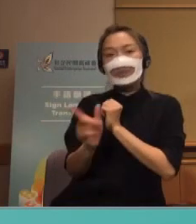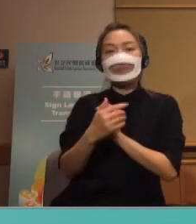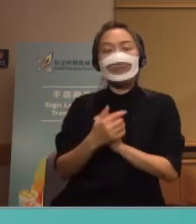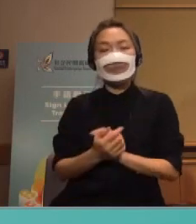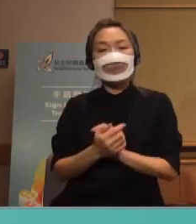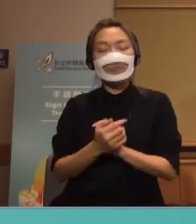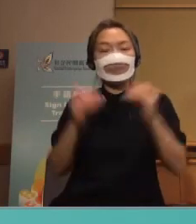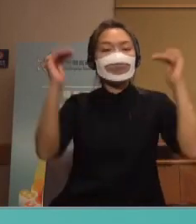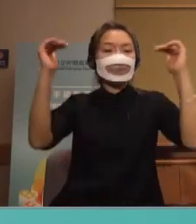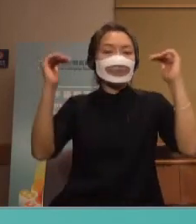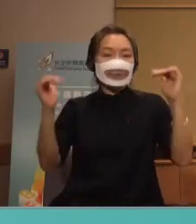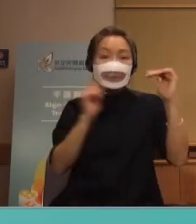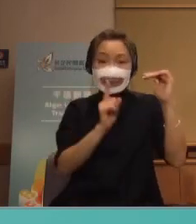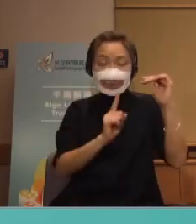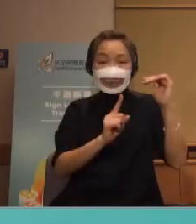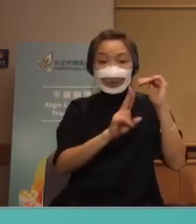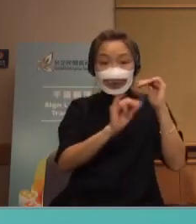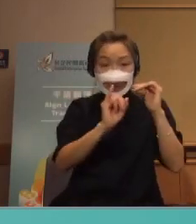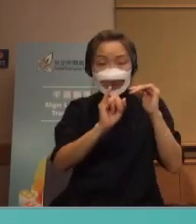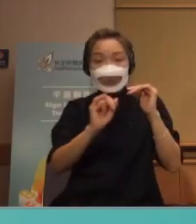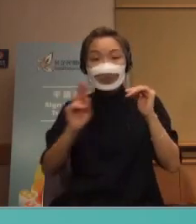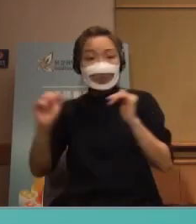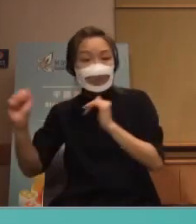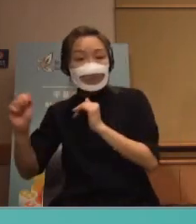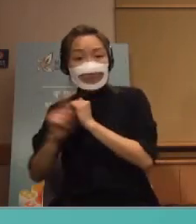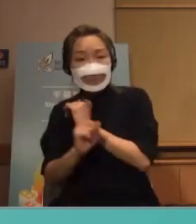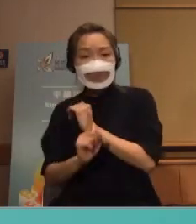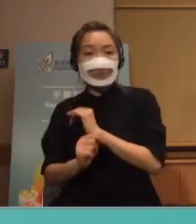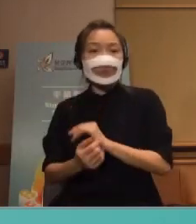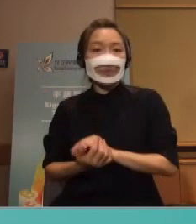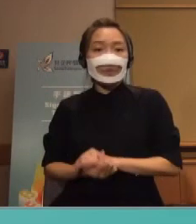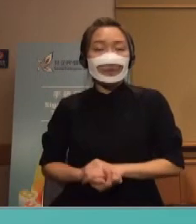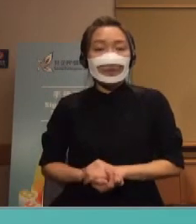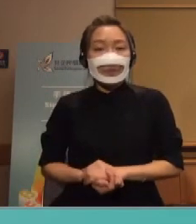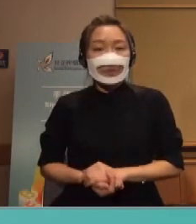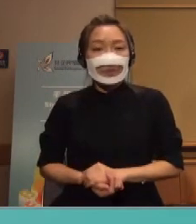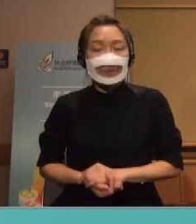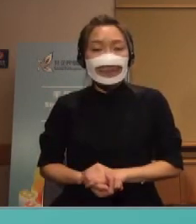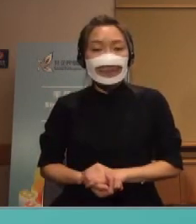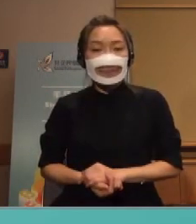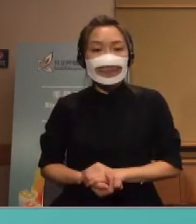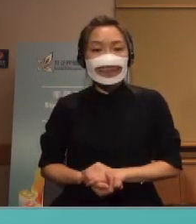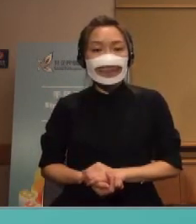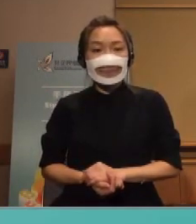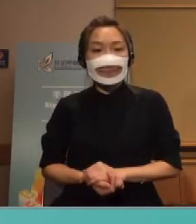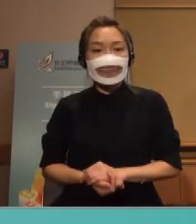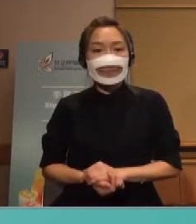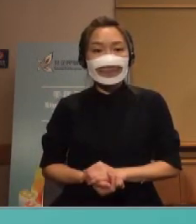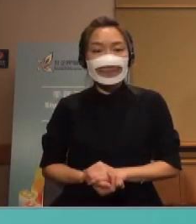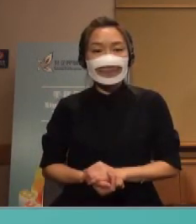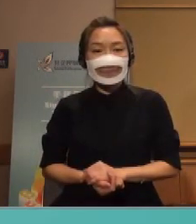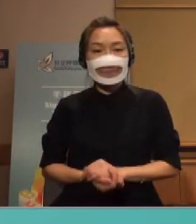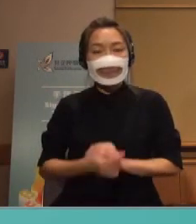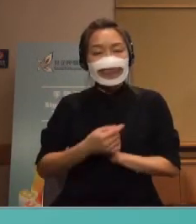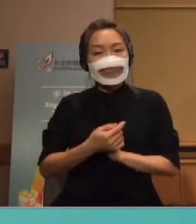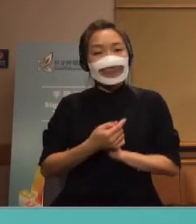of UI UX. Like we try to do more about like what actually the community wants in terms of the NFT itself. So it's funny,